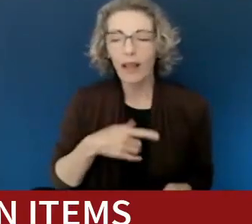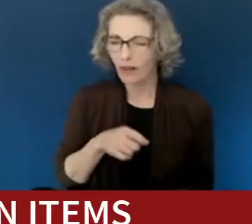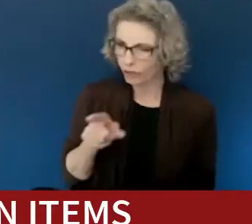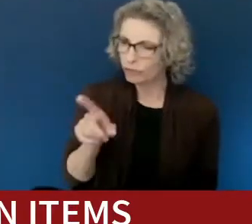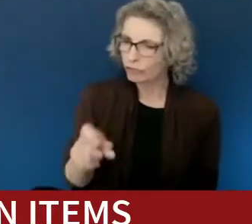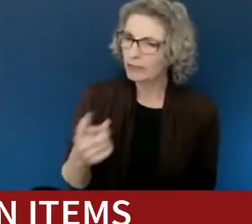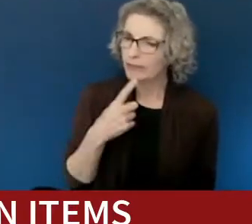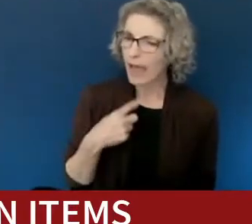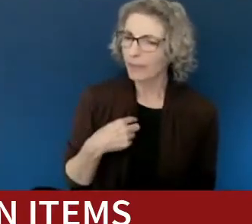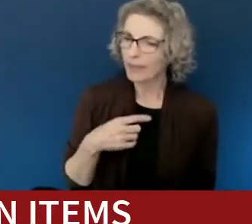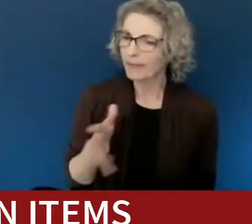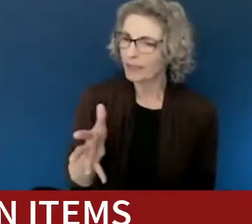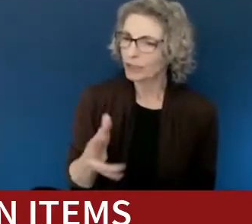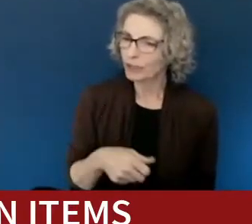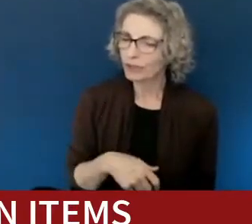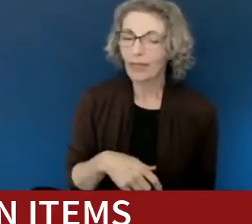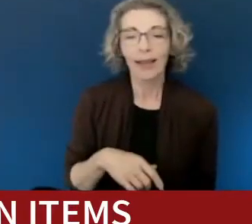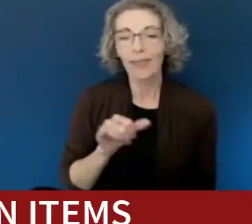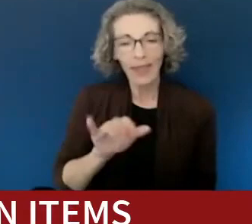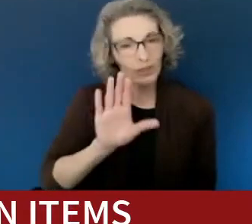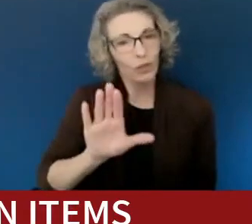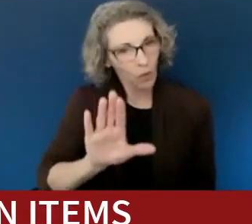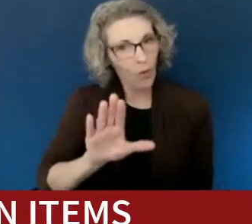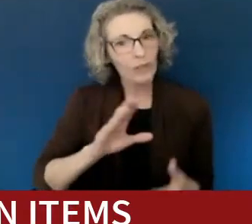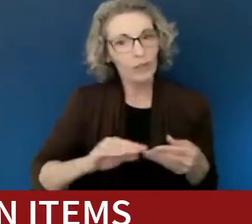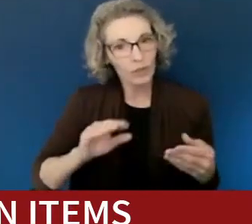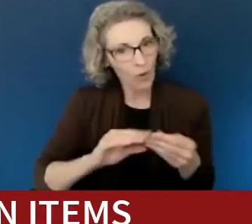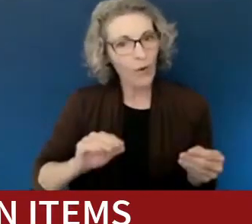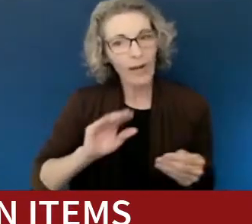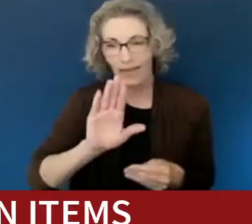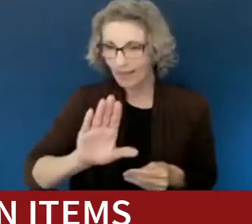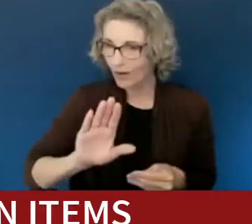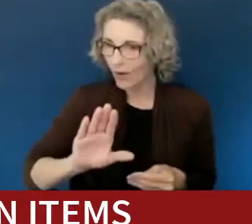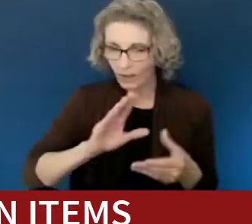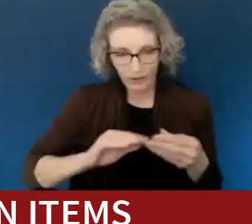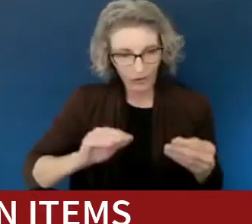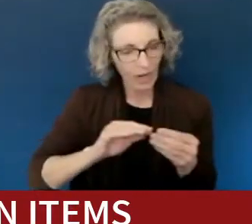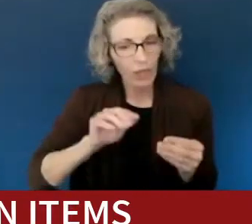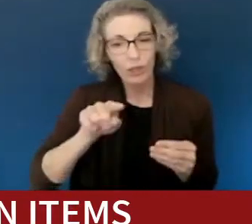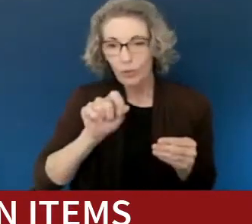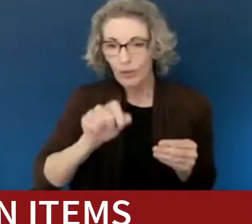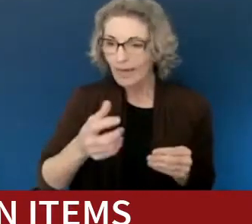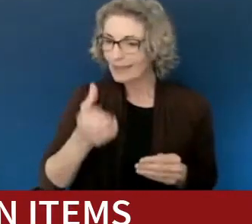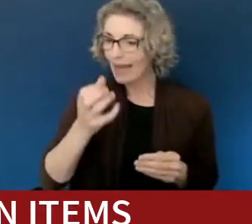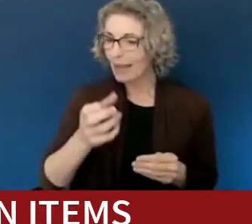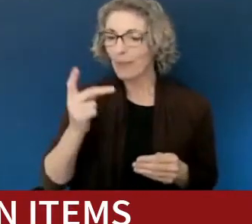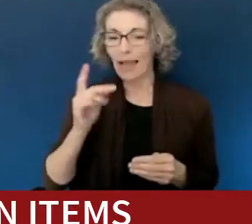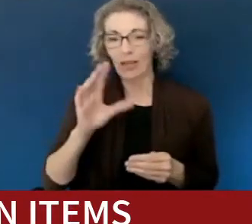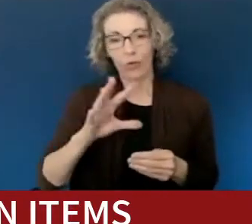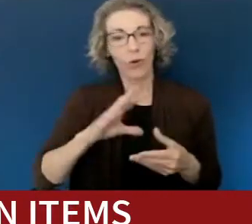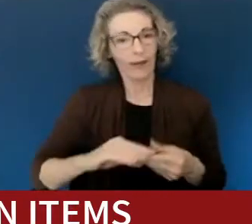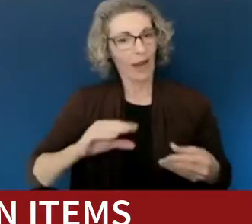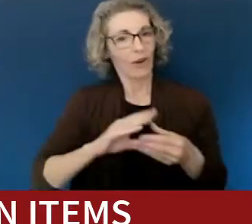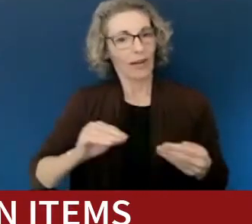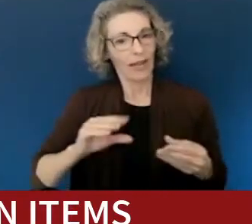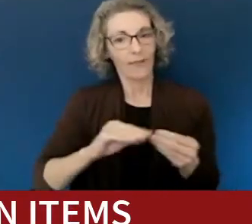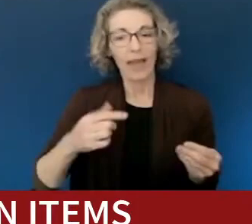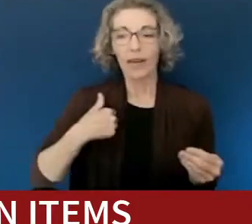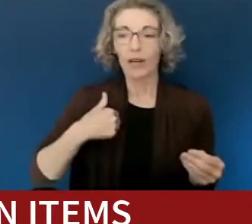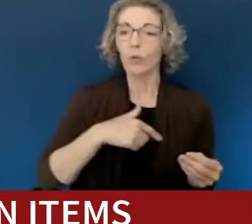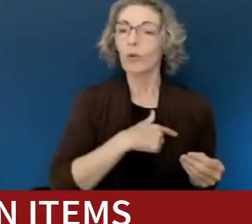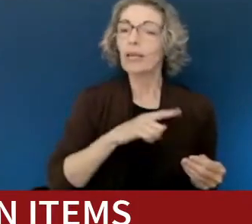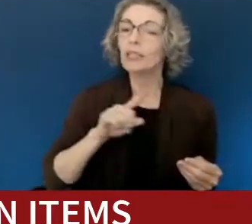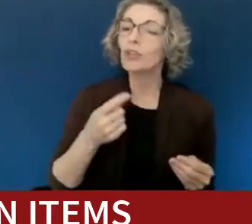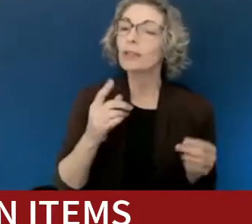own story and narrative. And I love the theme today of taking back your narrative and of us gently